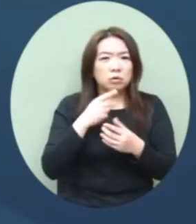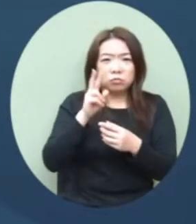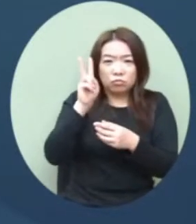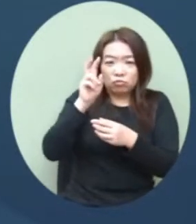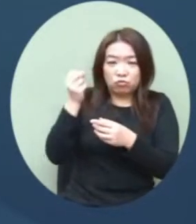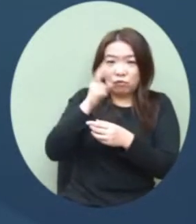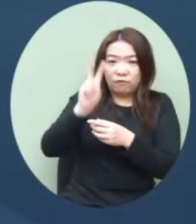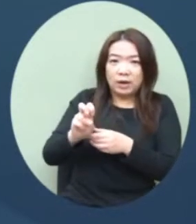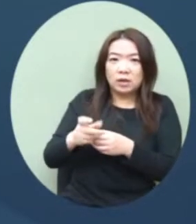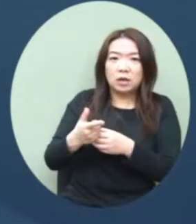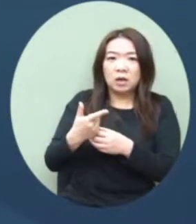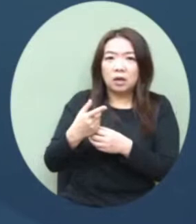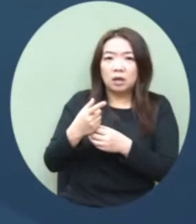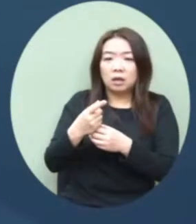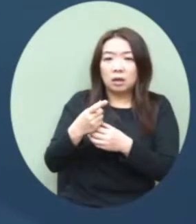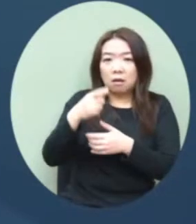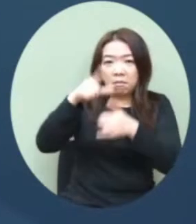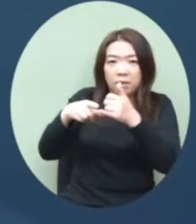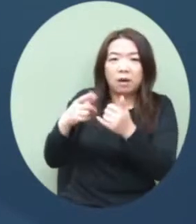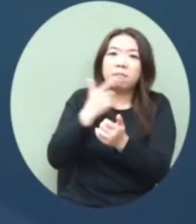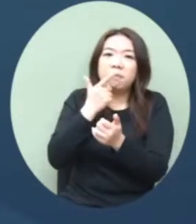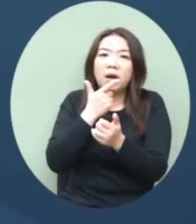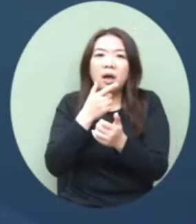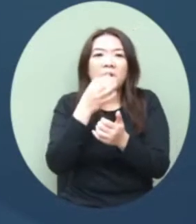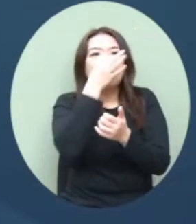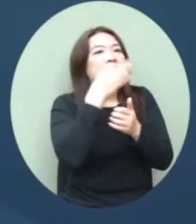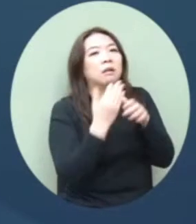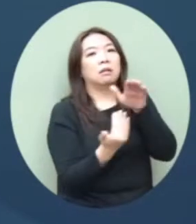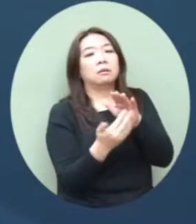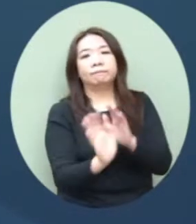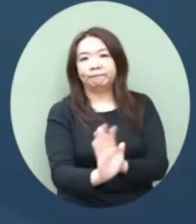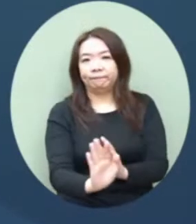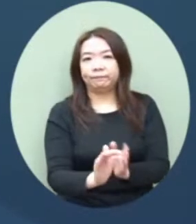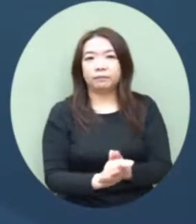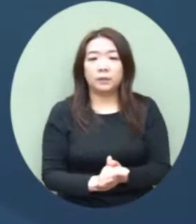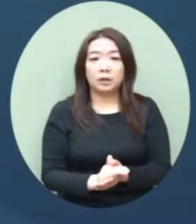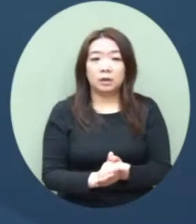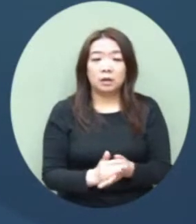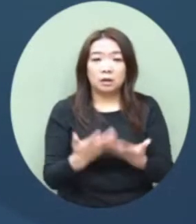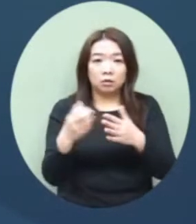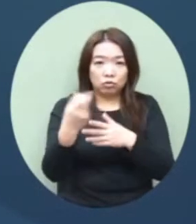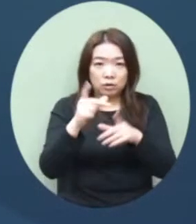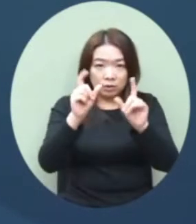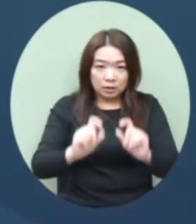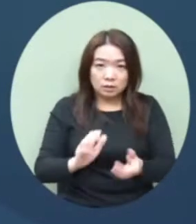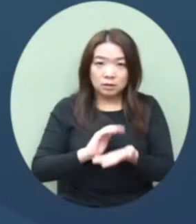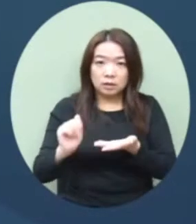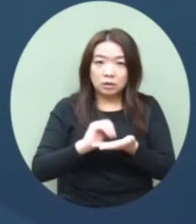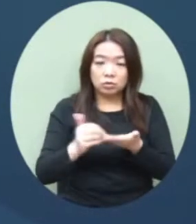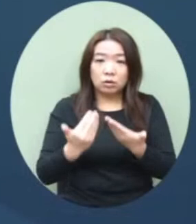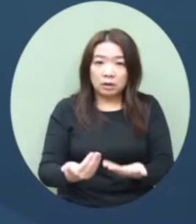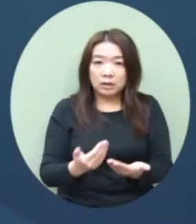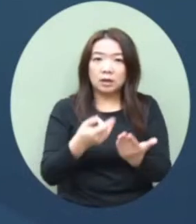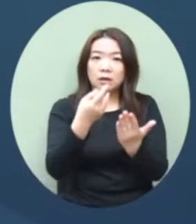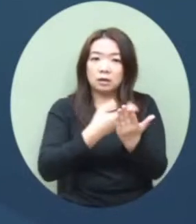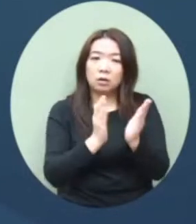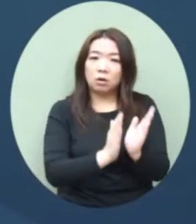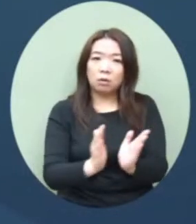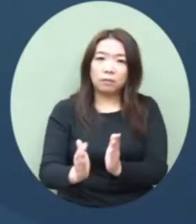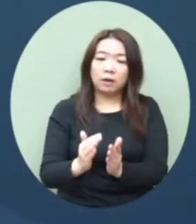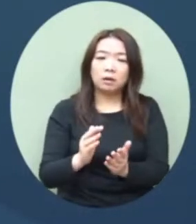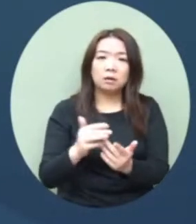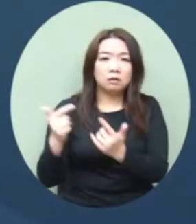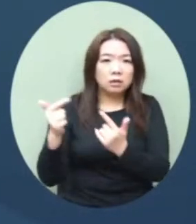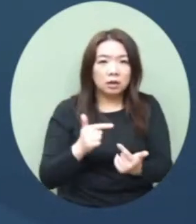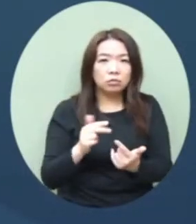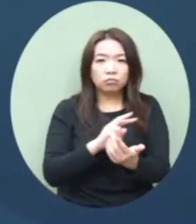testing capacity, this is rather pessimistic, because we won't be able to identify cases. As I said, we have to